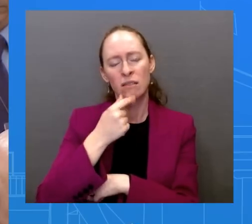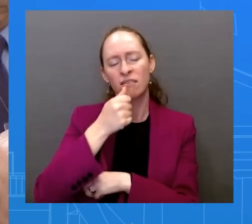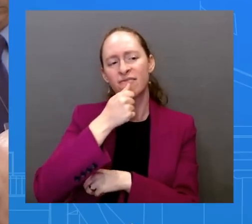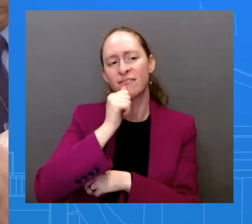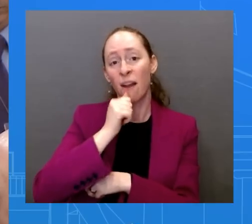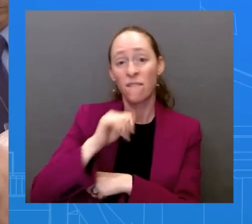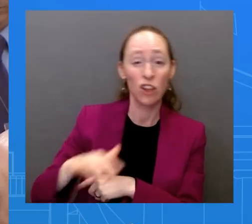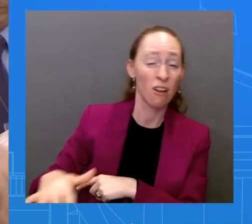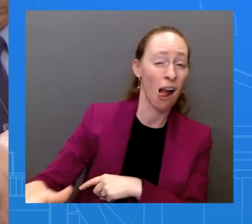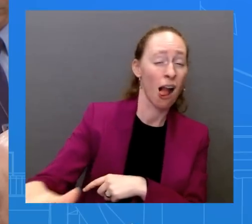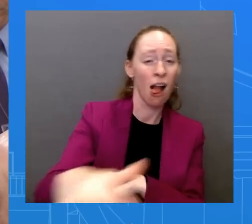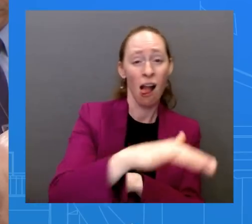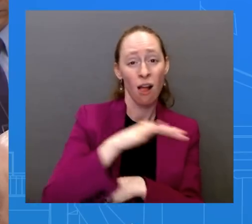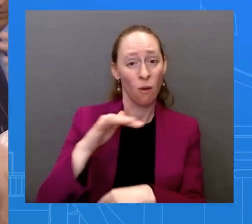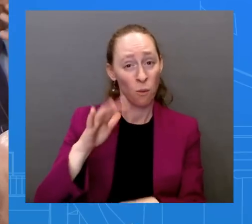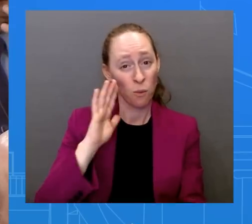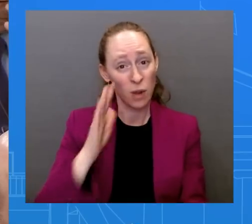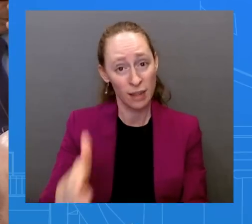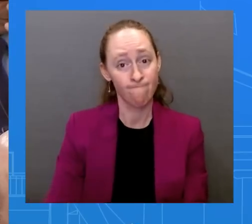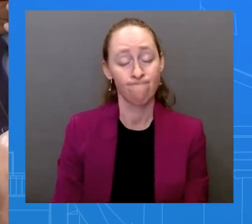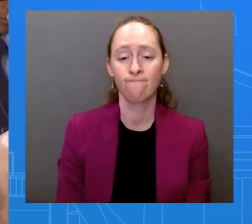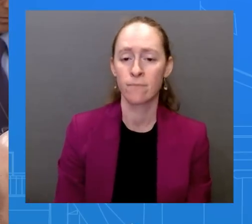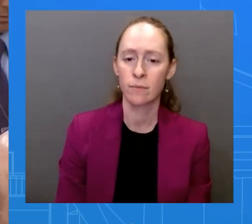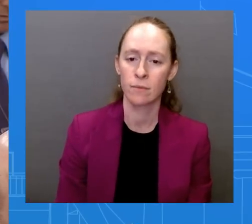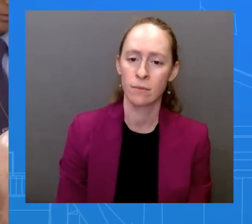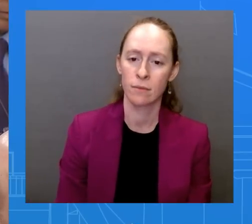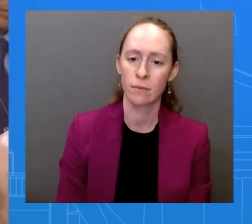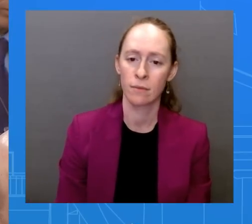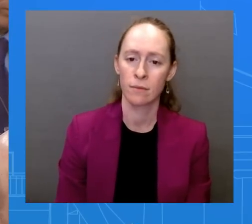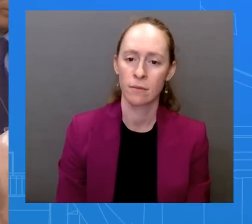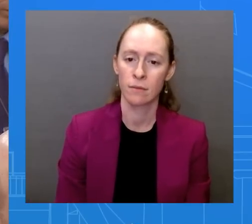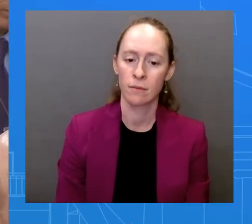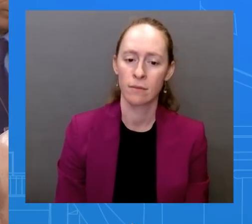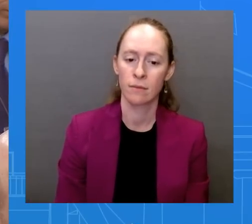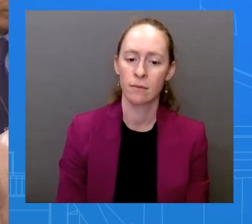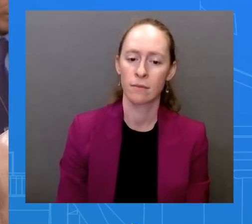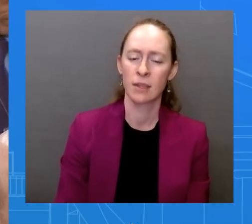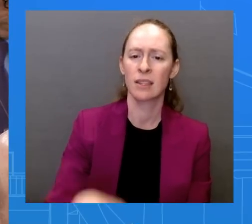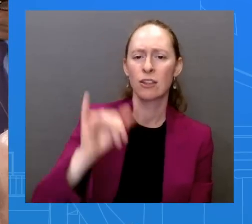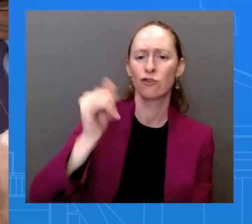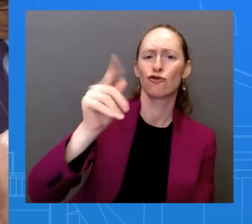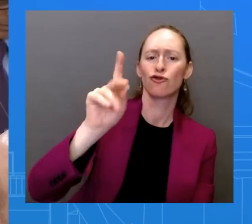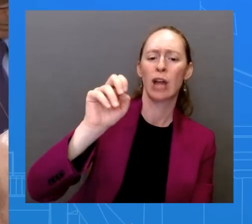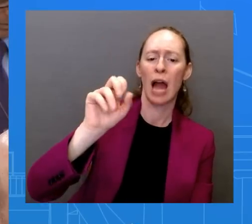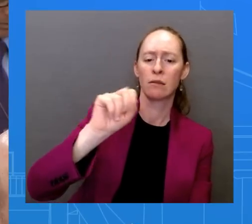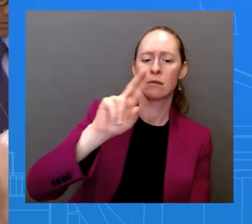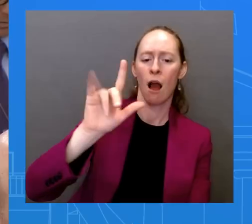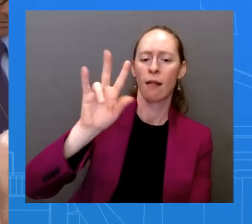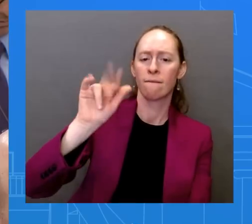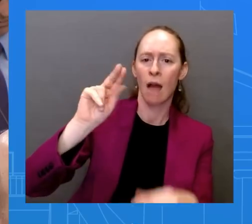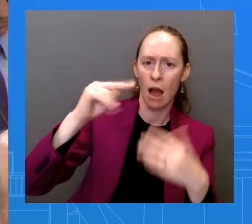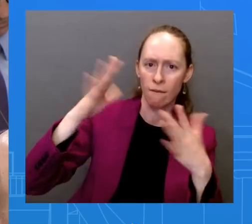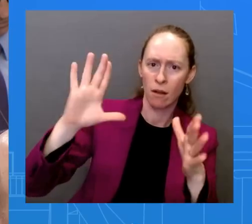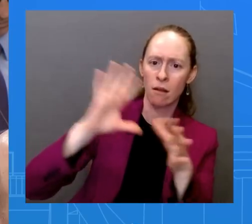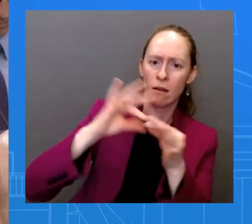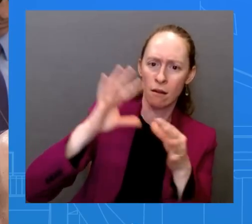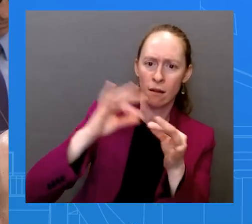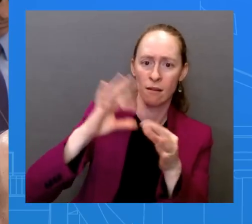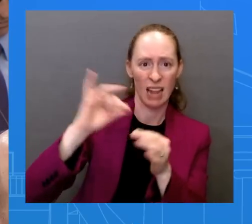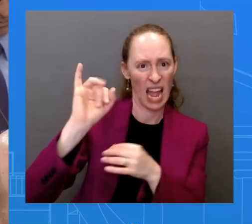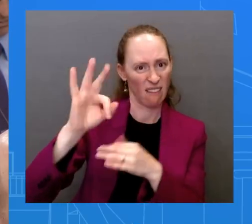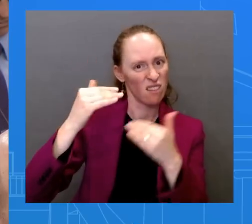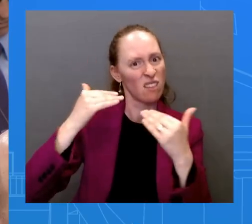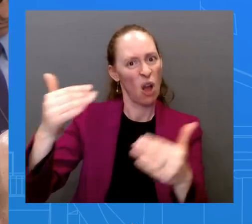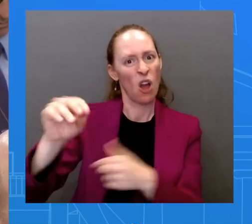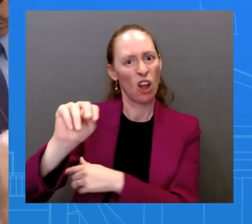that Lincoln, Sullivan, yourself have said would occur if there are nuclear weapons used, I mean, can we assume that these would